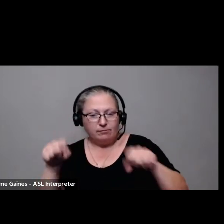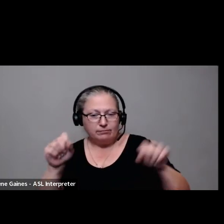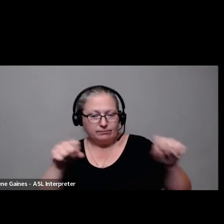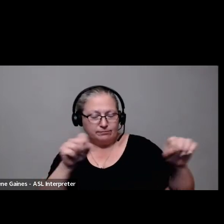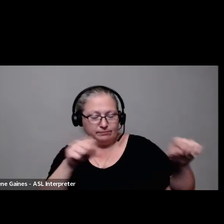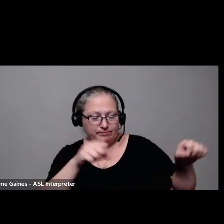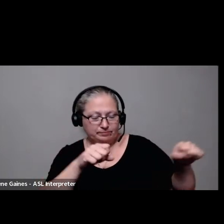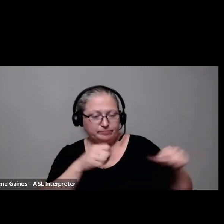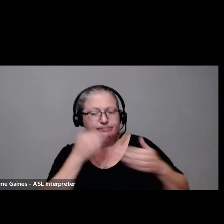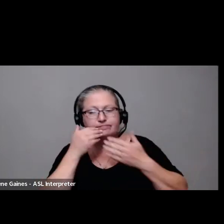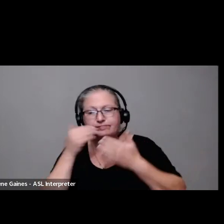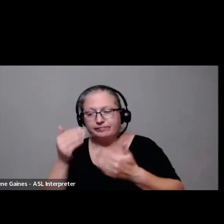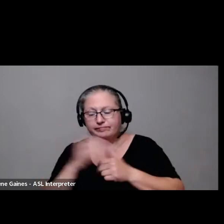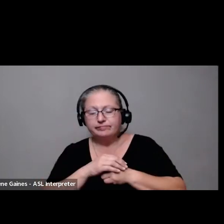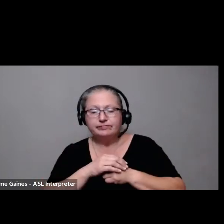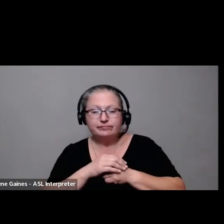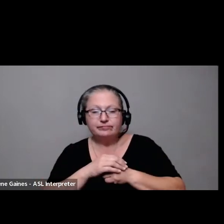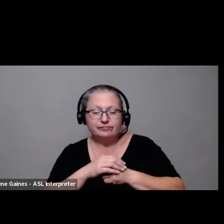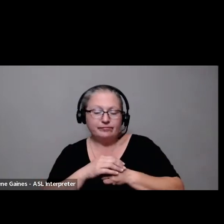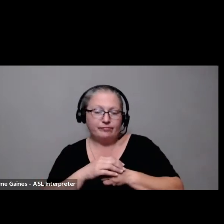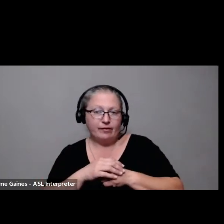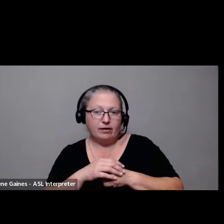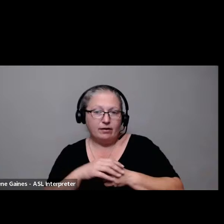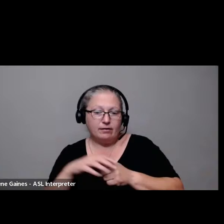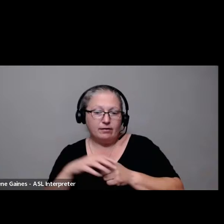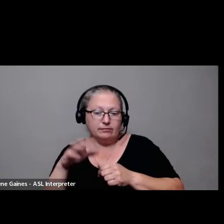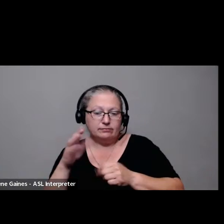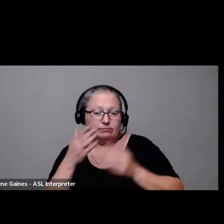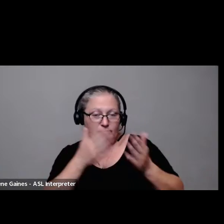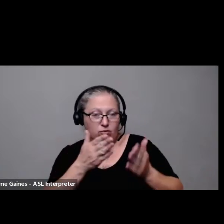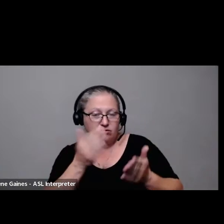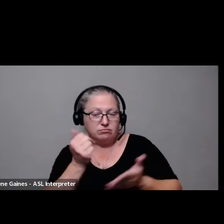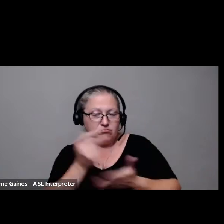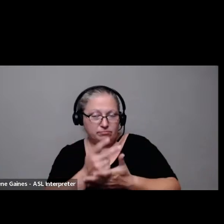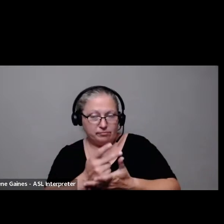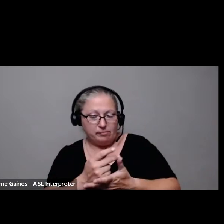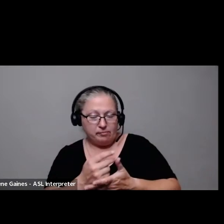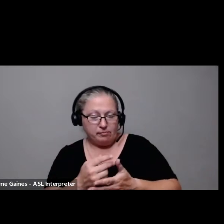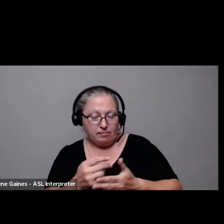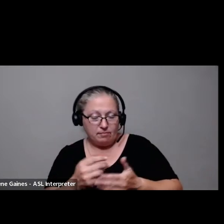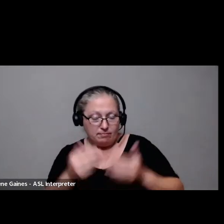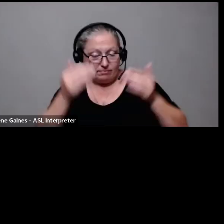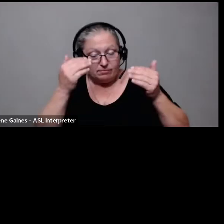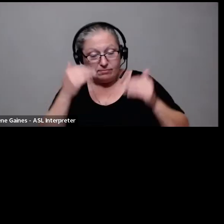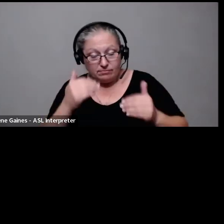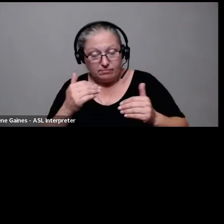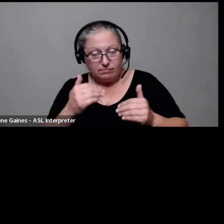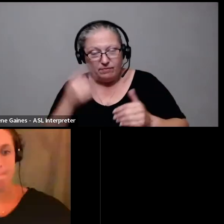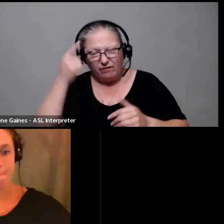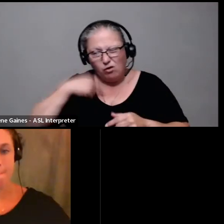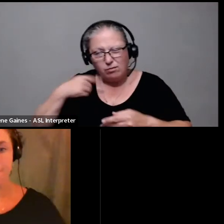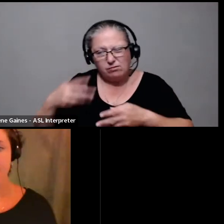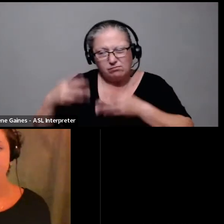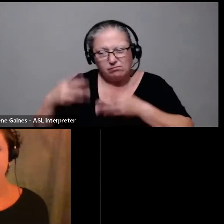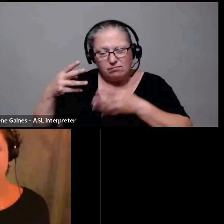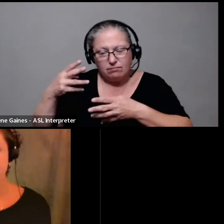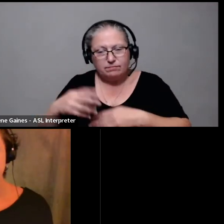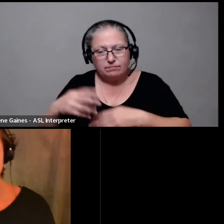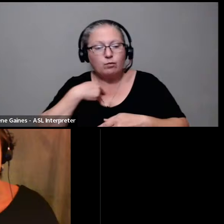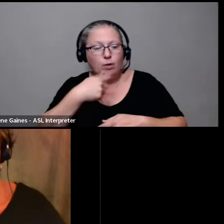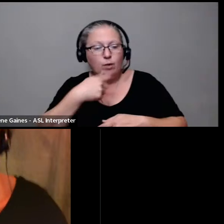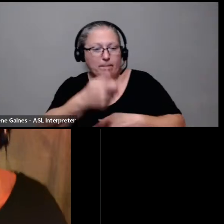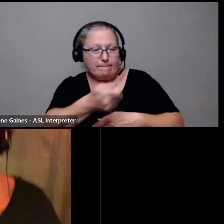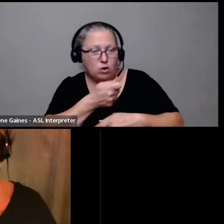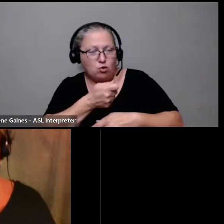Aye. Aye, thank you. Okay, motion carries. Okay, scroll that up for me. So we